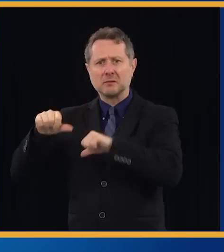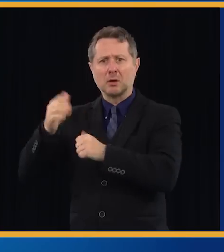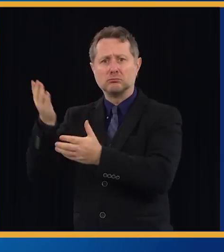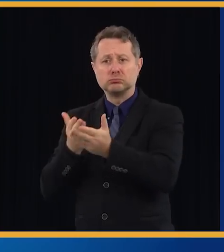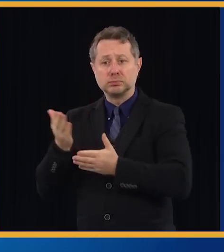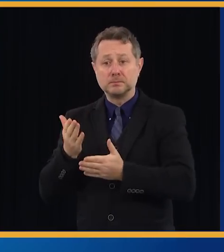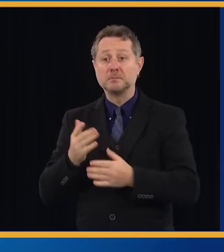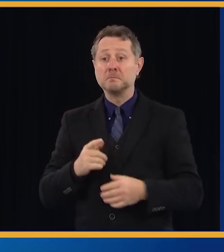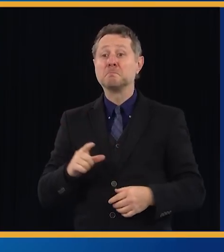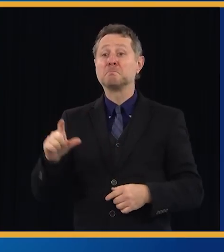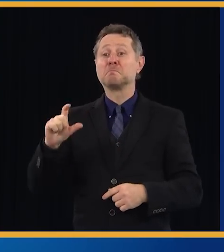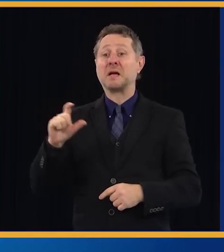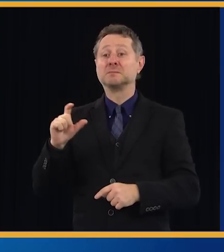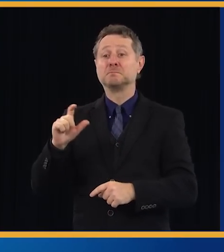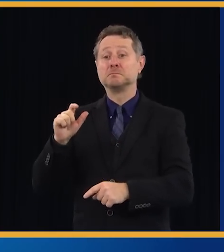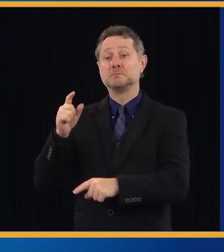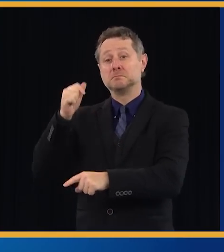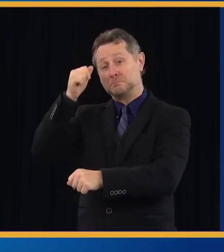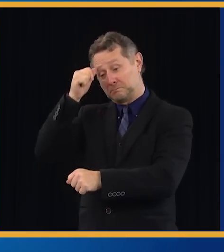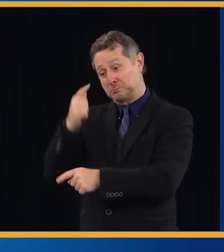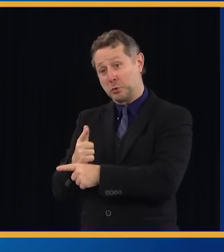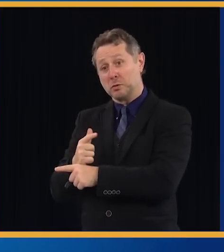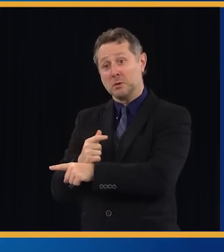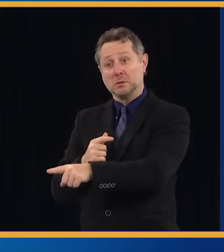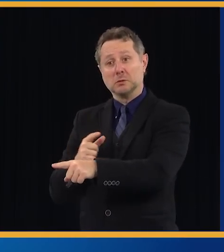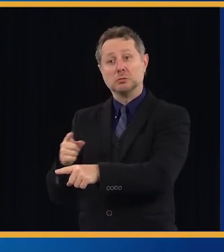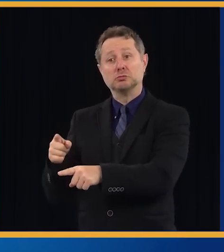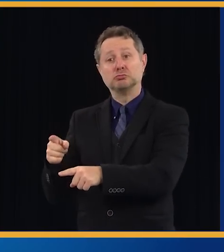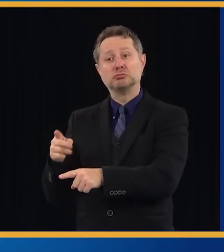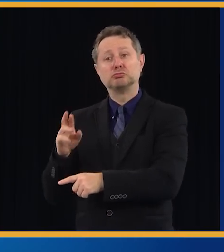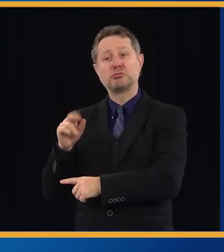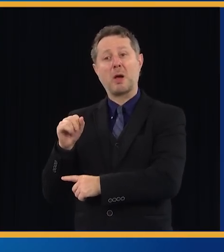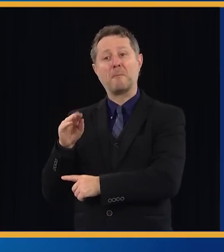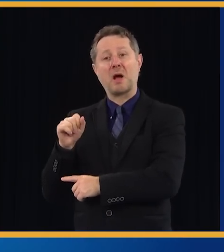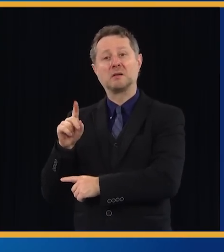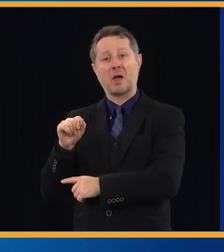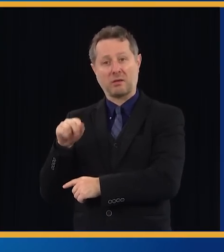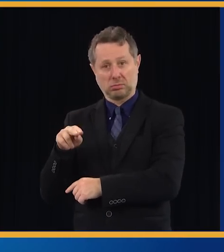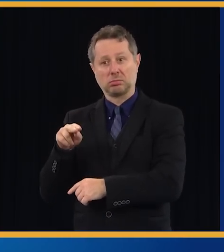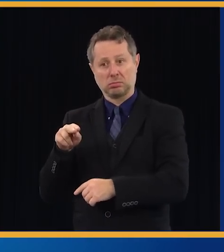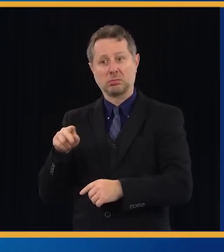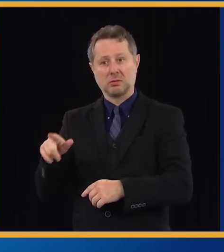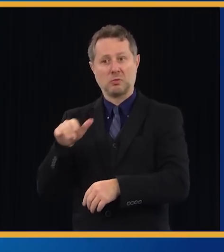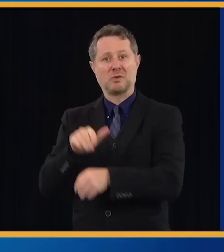begin the observation of Ramadan this evening, and we wish them all the best.